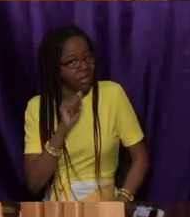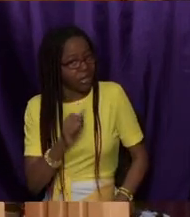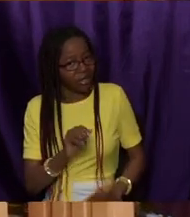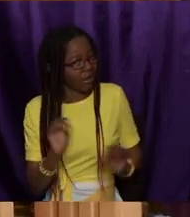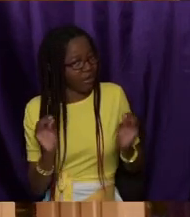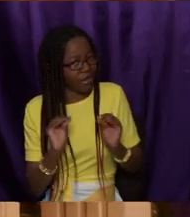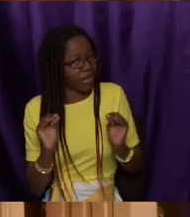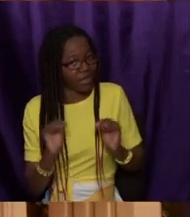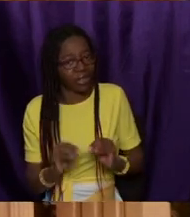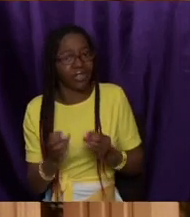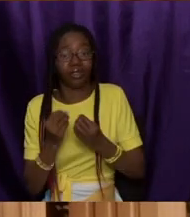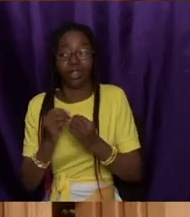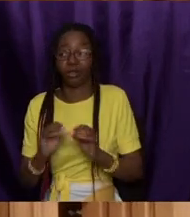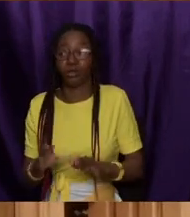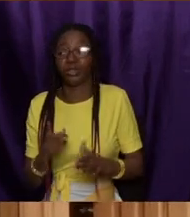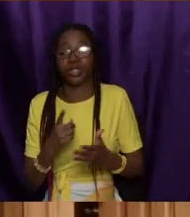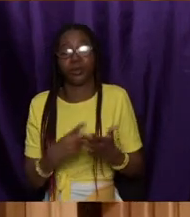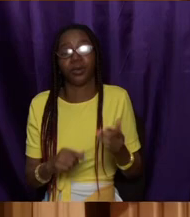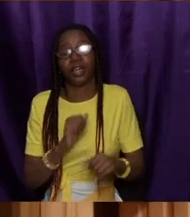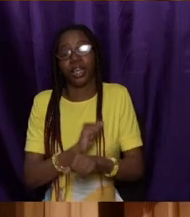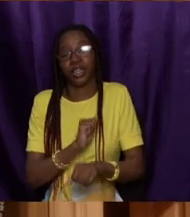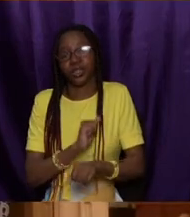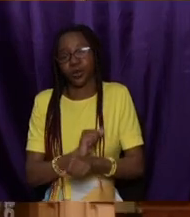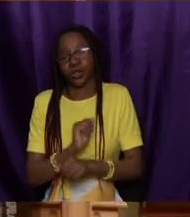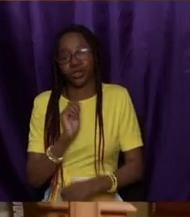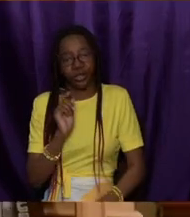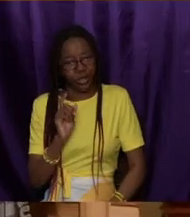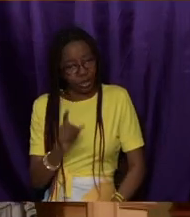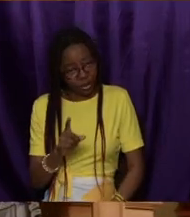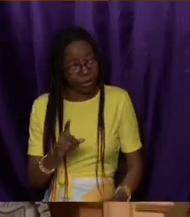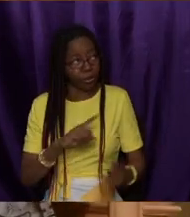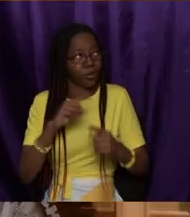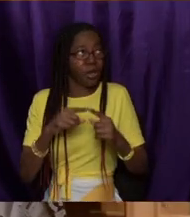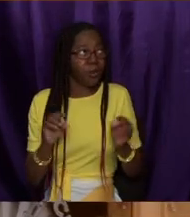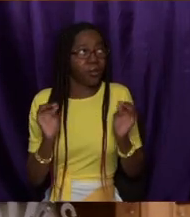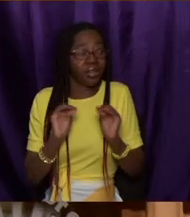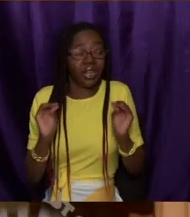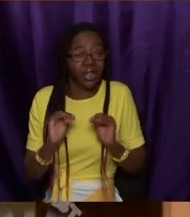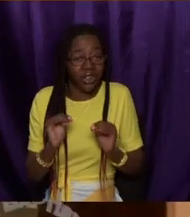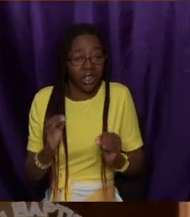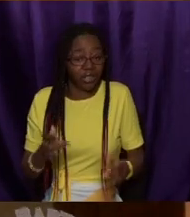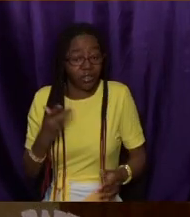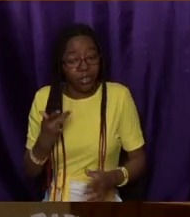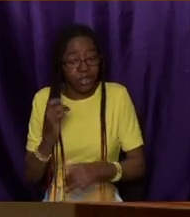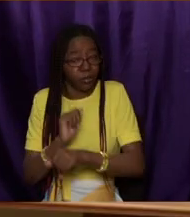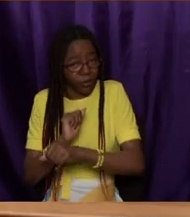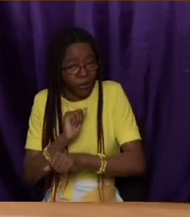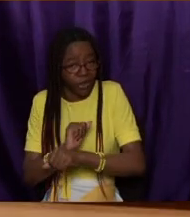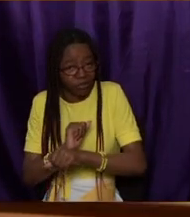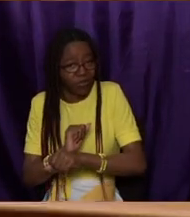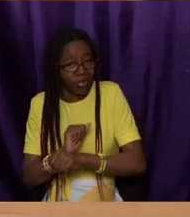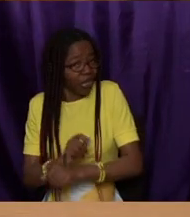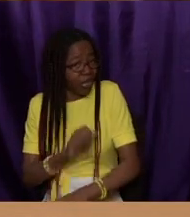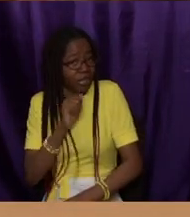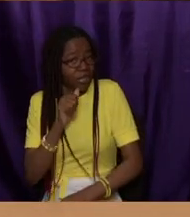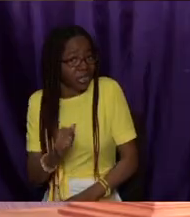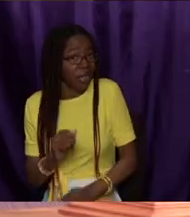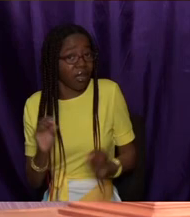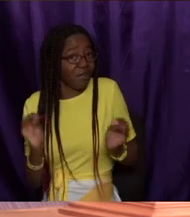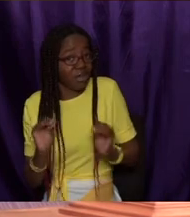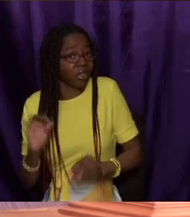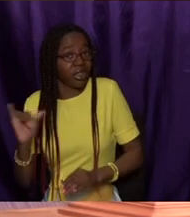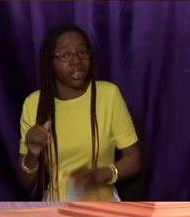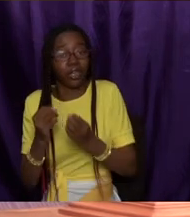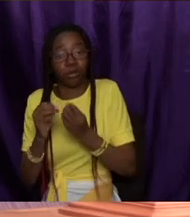nothing like losing what has worked for you when nothing seems to be working. And it ain't nothing